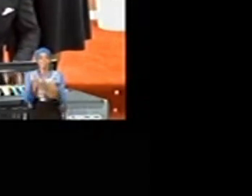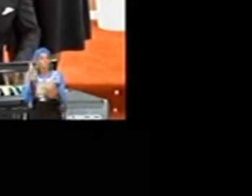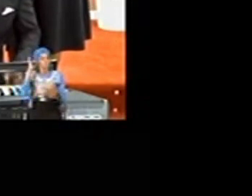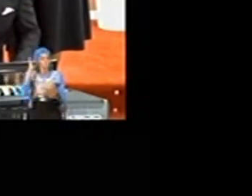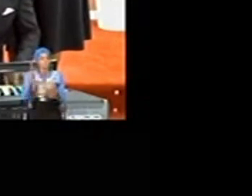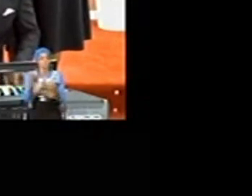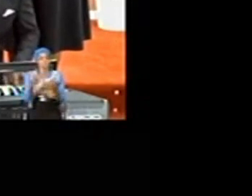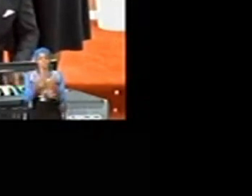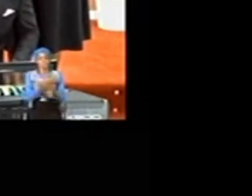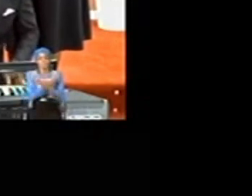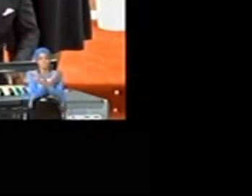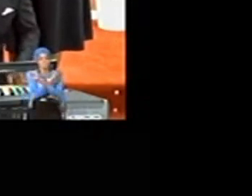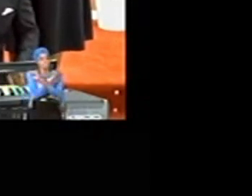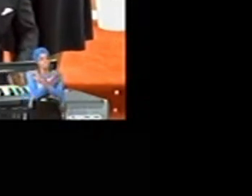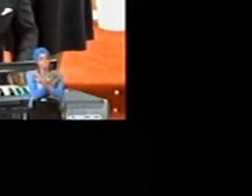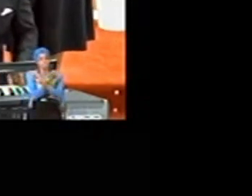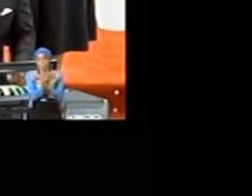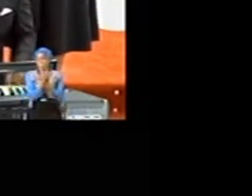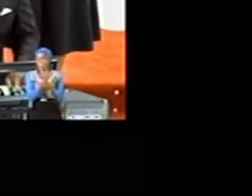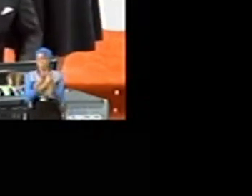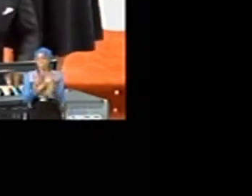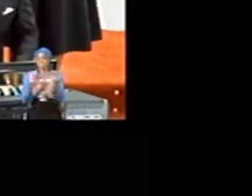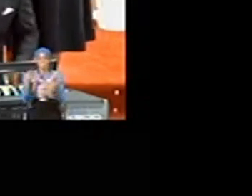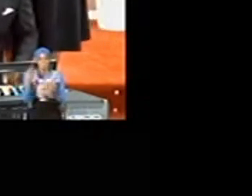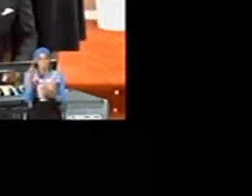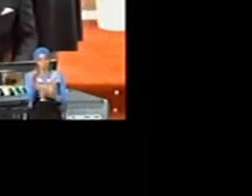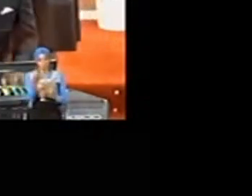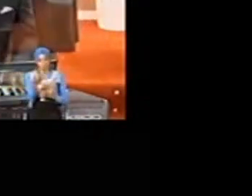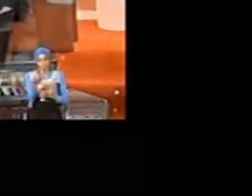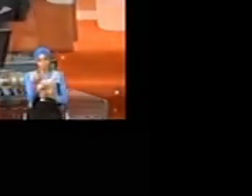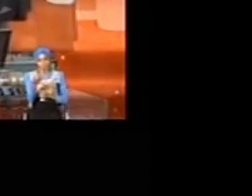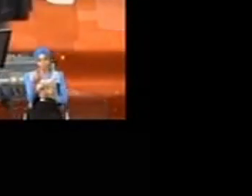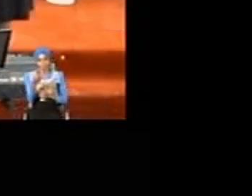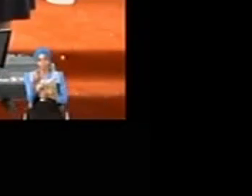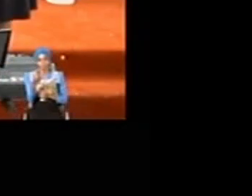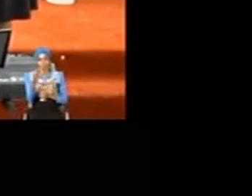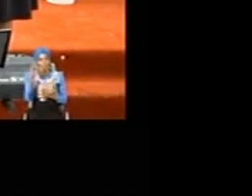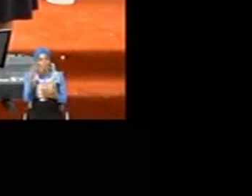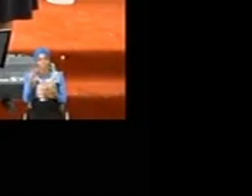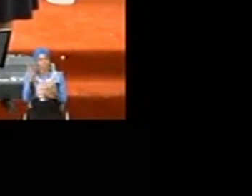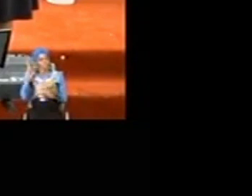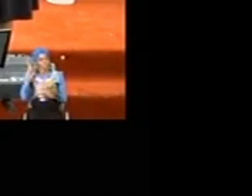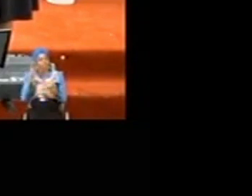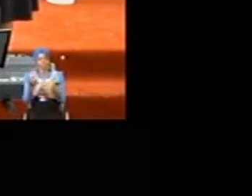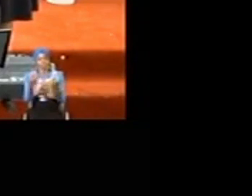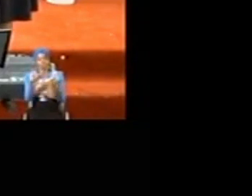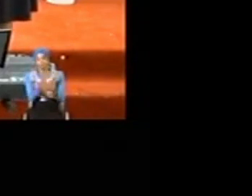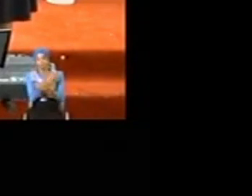sûrement, il viendra vous sauver. Il